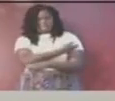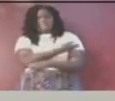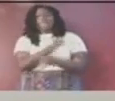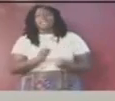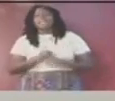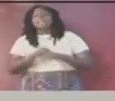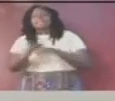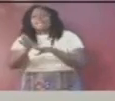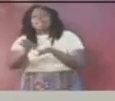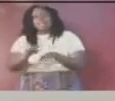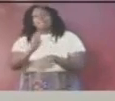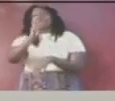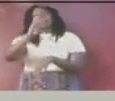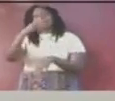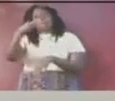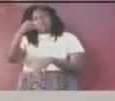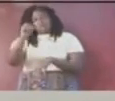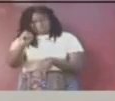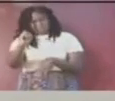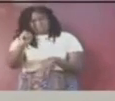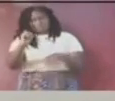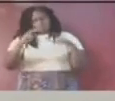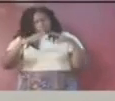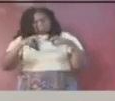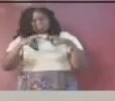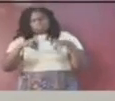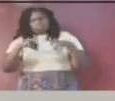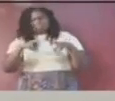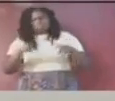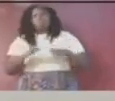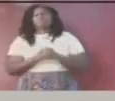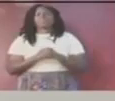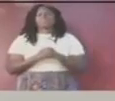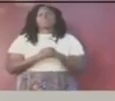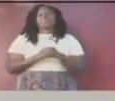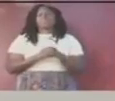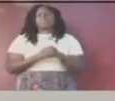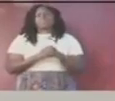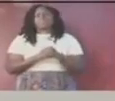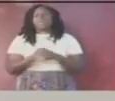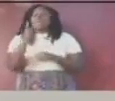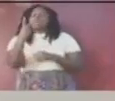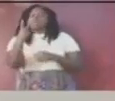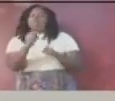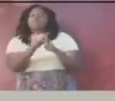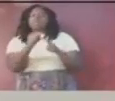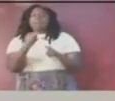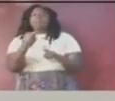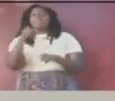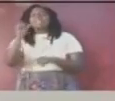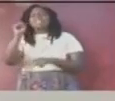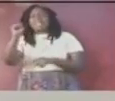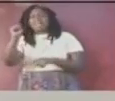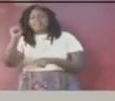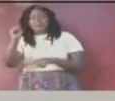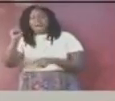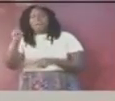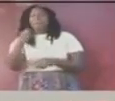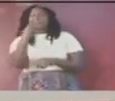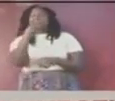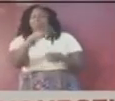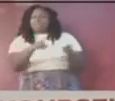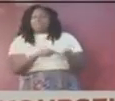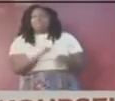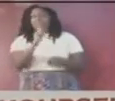WHO for trials. 2 from Sinopharm, from 2 plants, 1 in Beijing